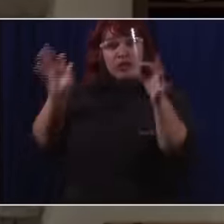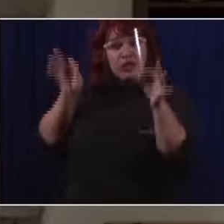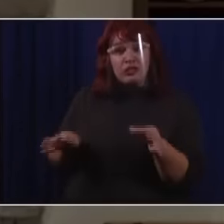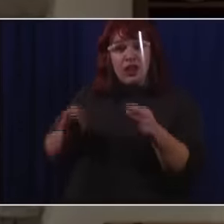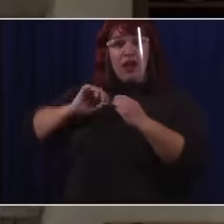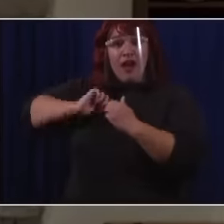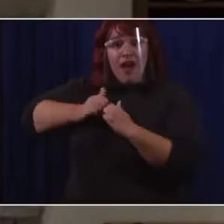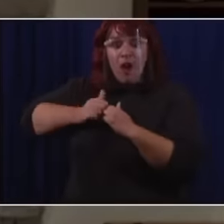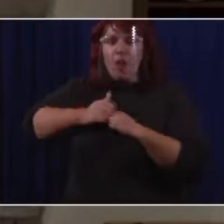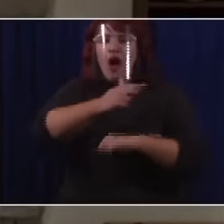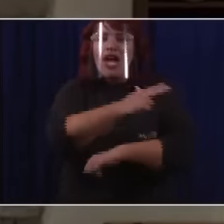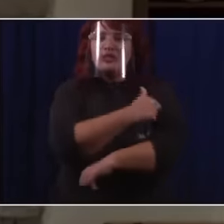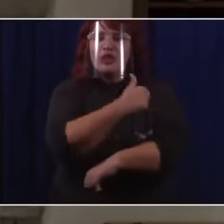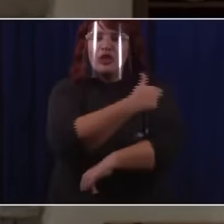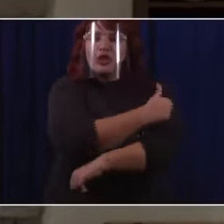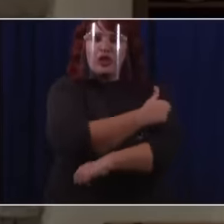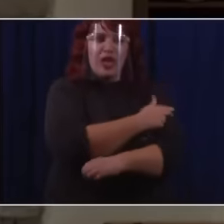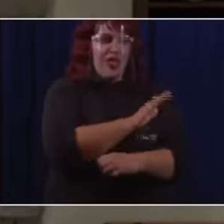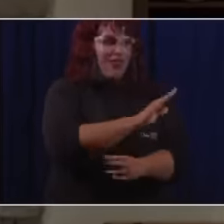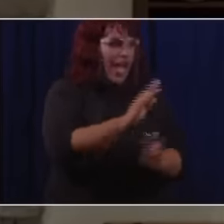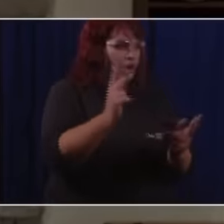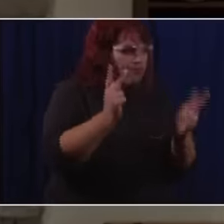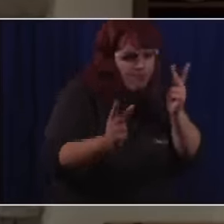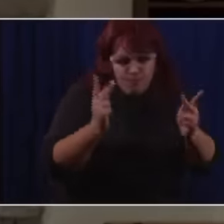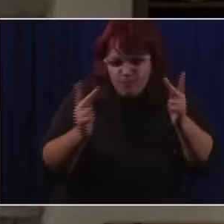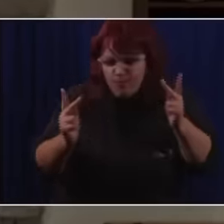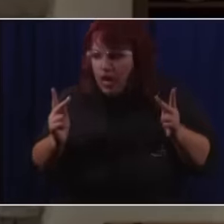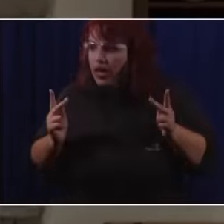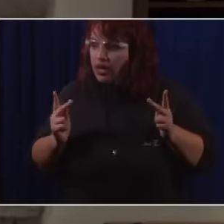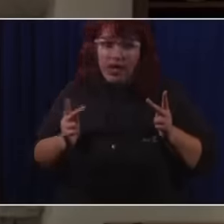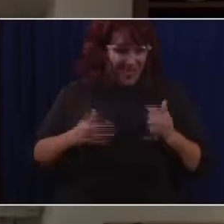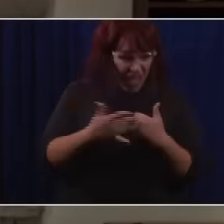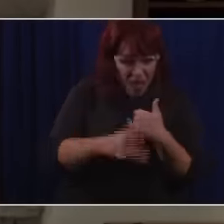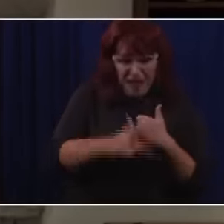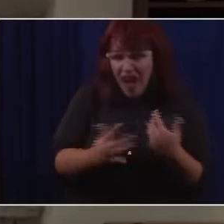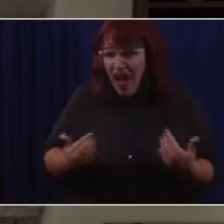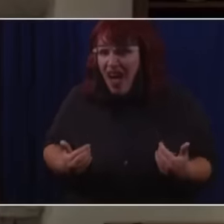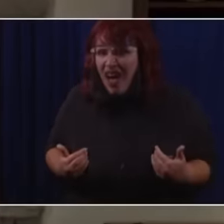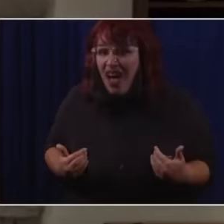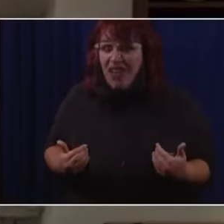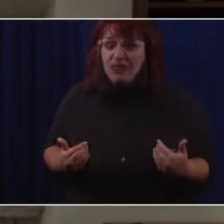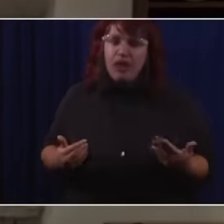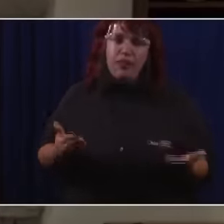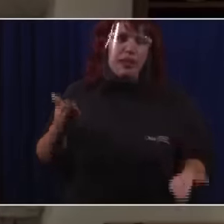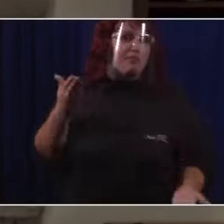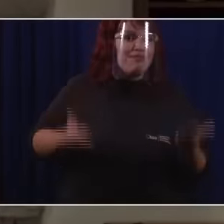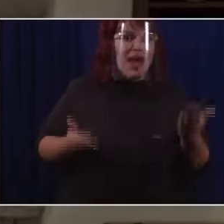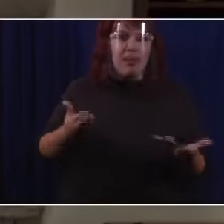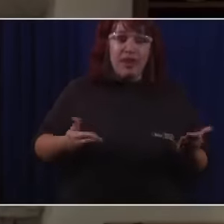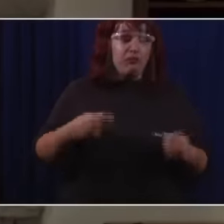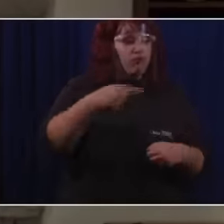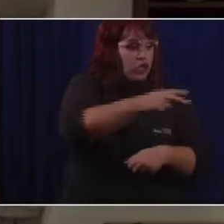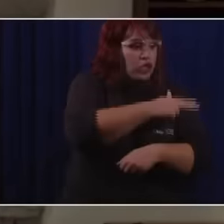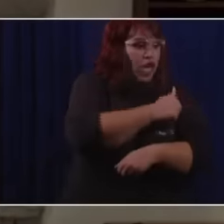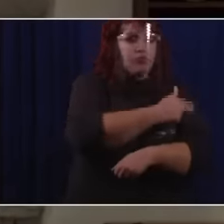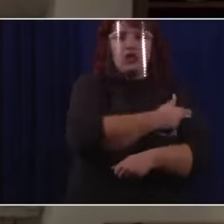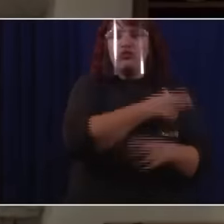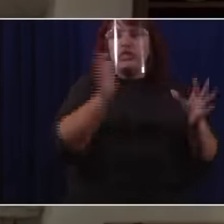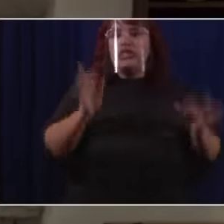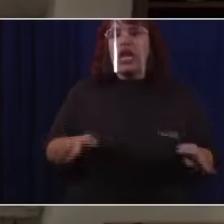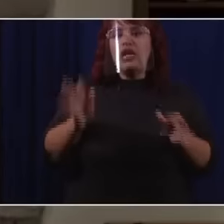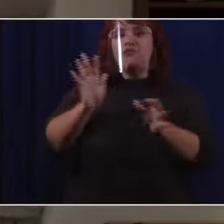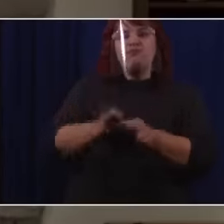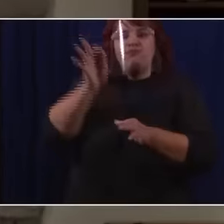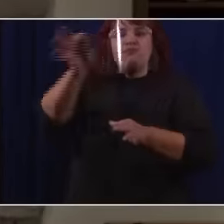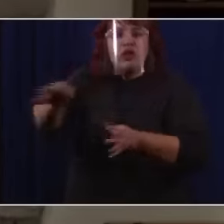is. And they're going to know. And, it may hit one hospital at one point, another one at another point. But, we still have